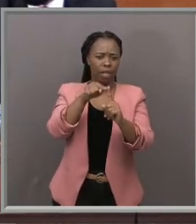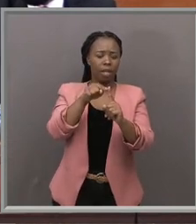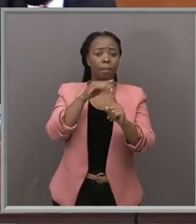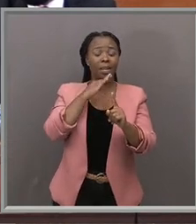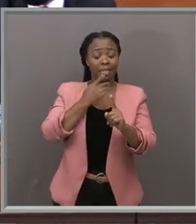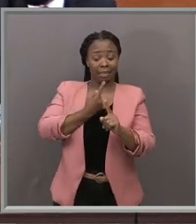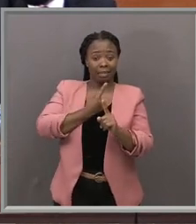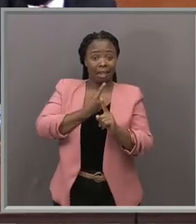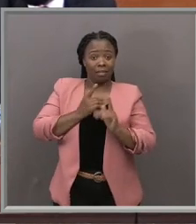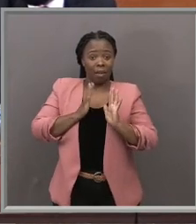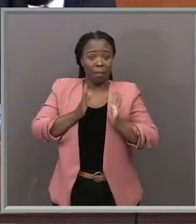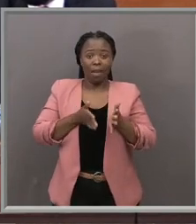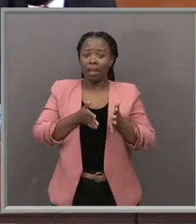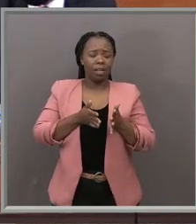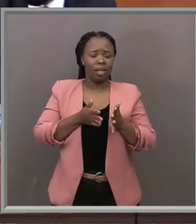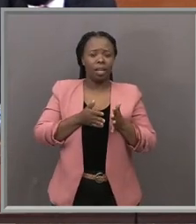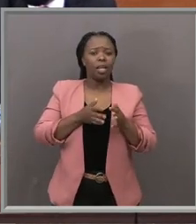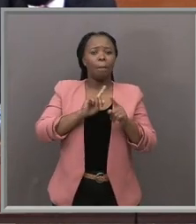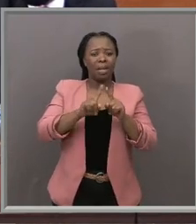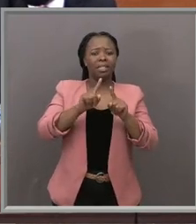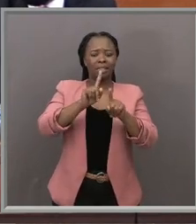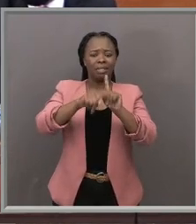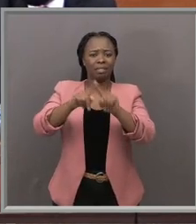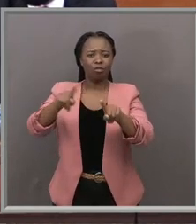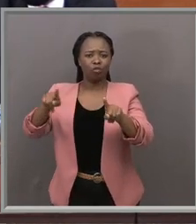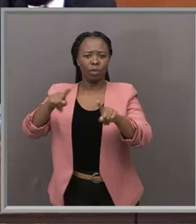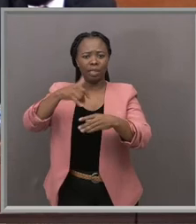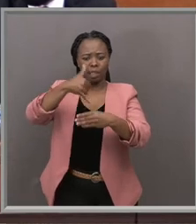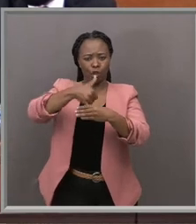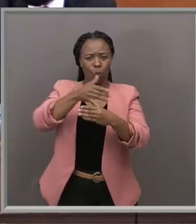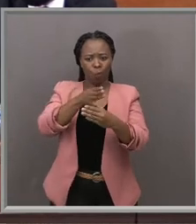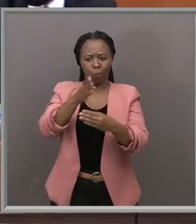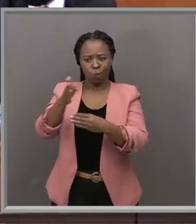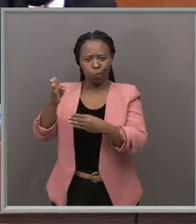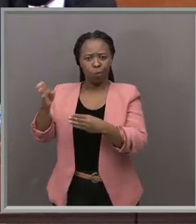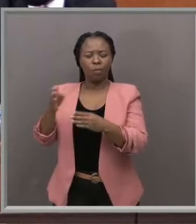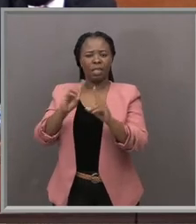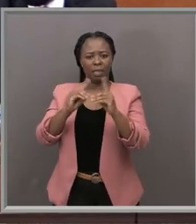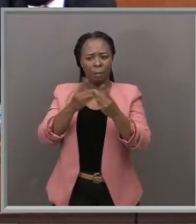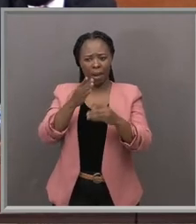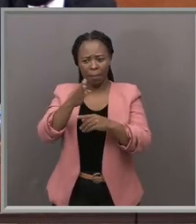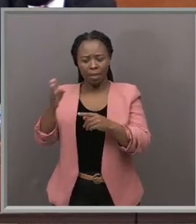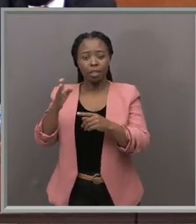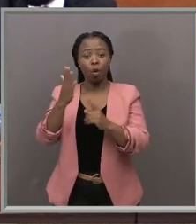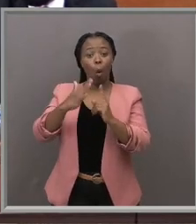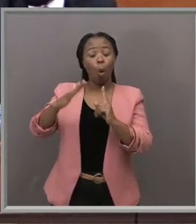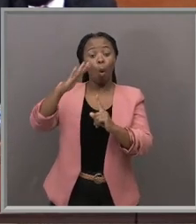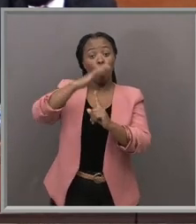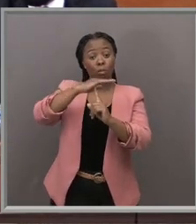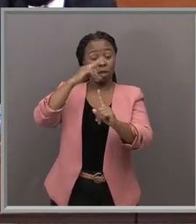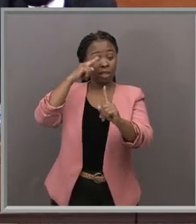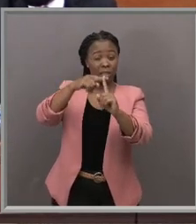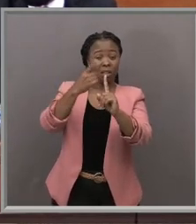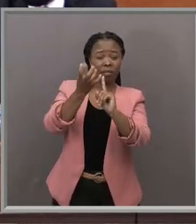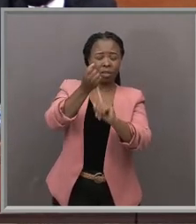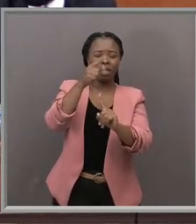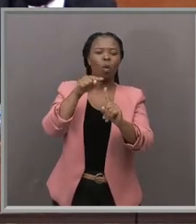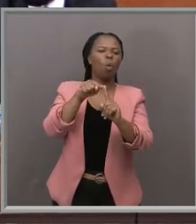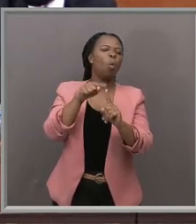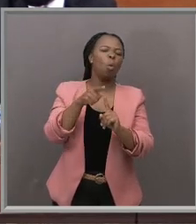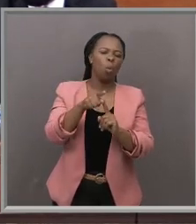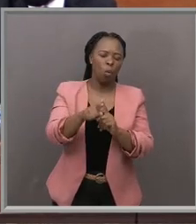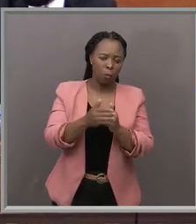several institutions to which I will refer later. What are some of those objective conclusions in assessing